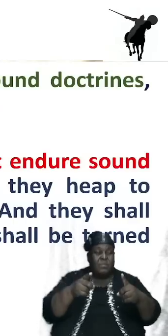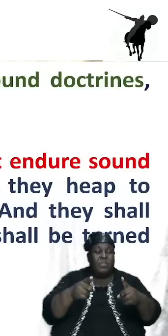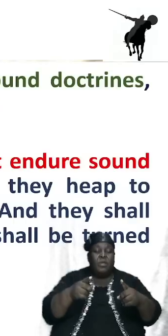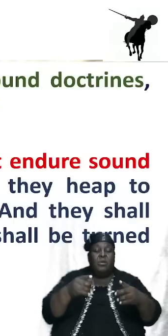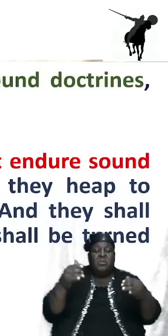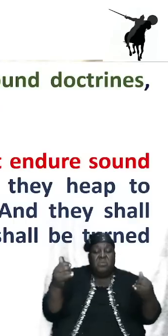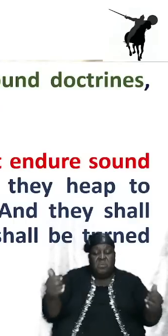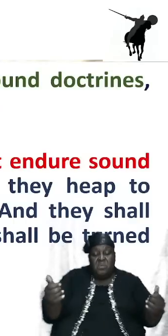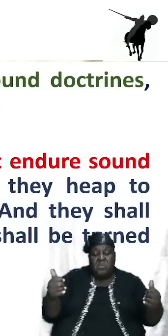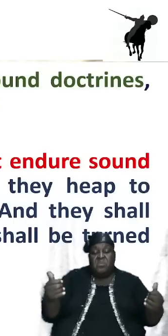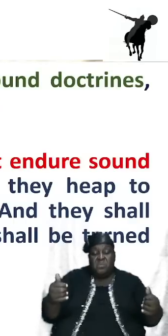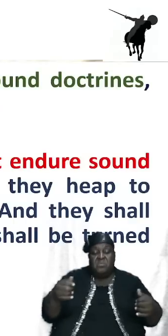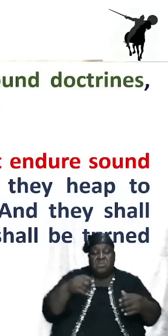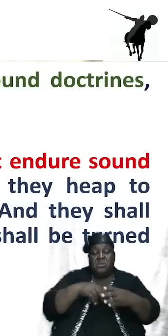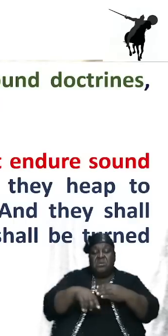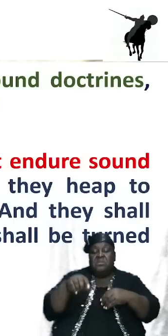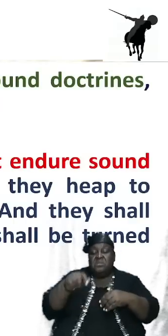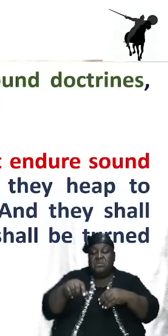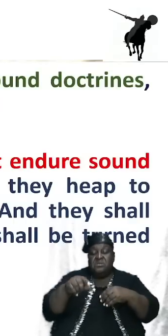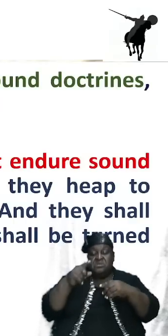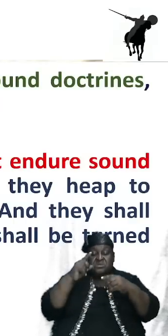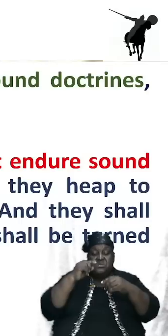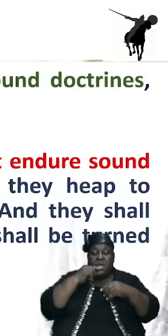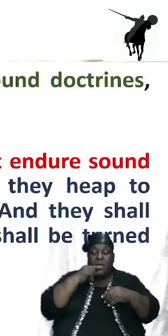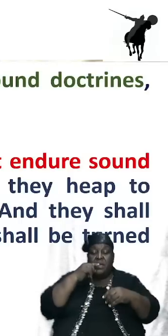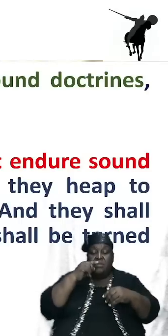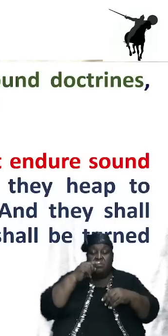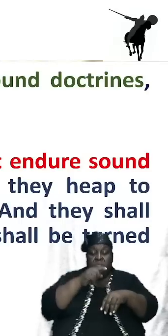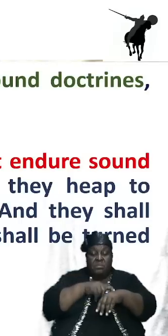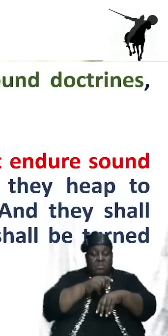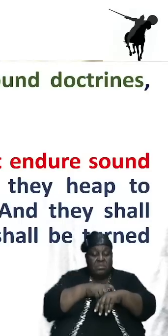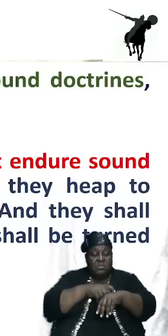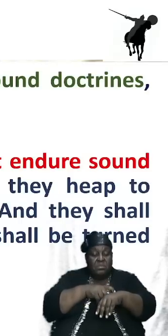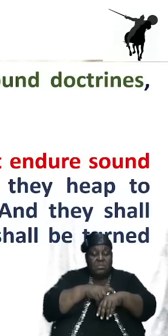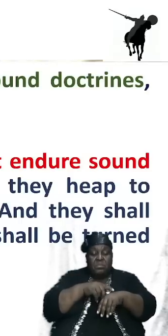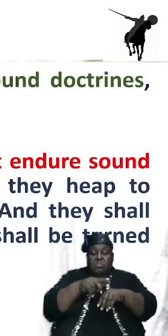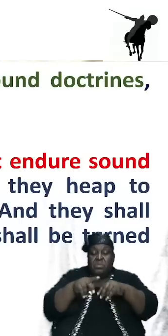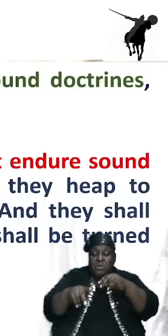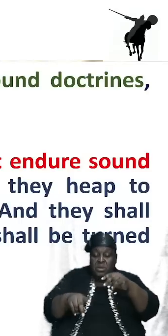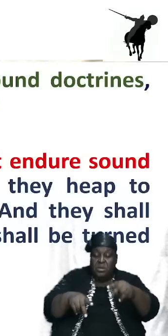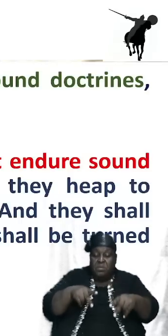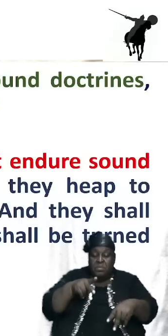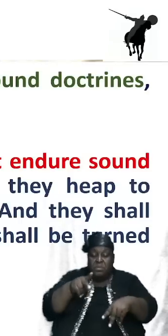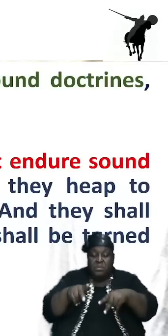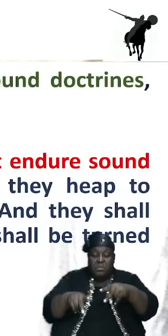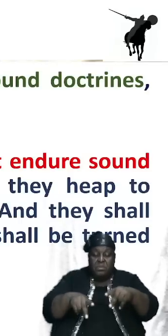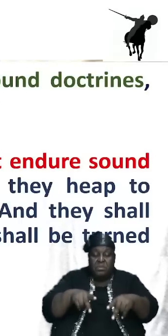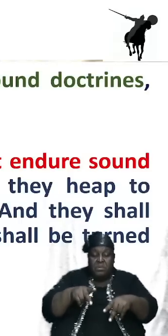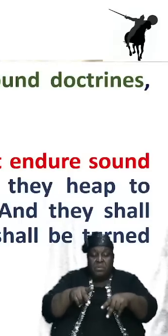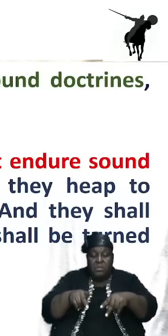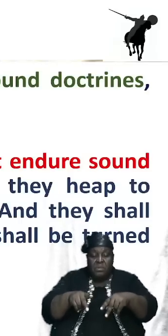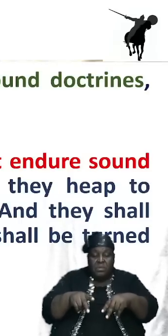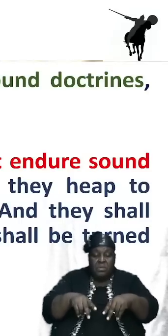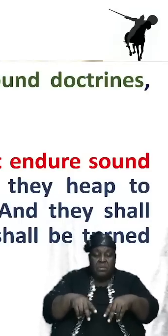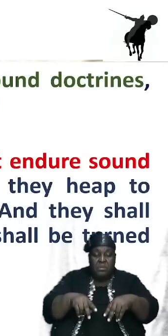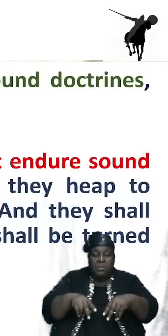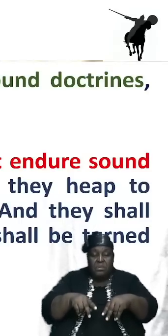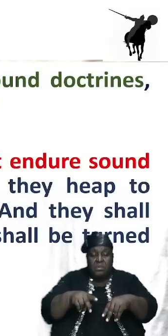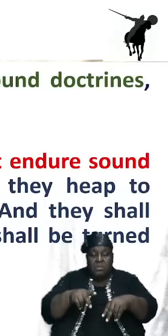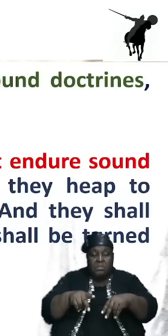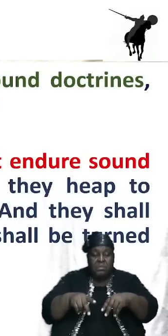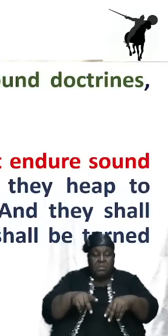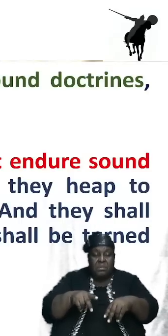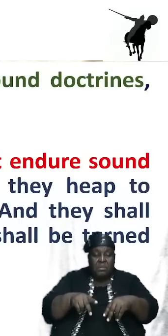this season, I have never seen it more than I've seen it today. People are rejecting sound doctrine. They are